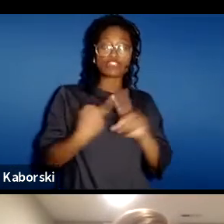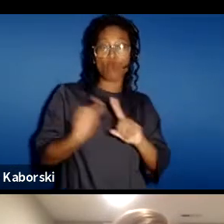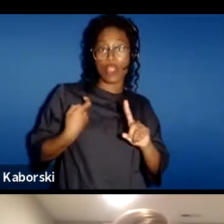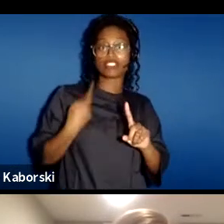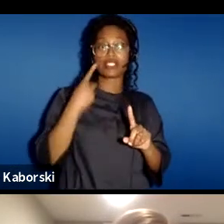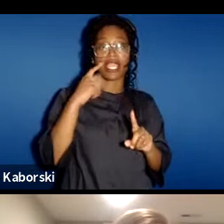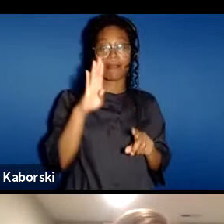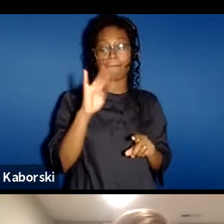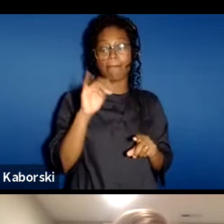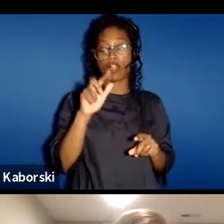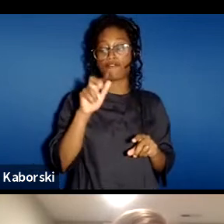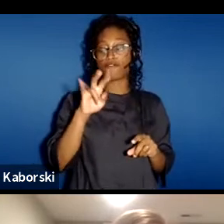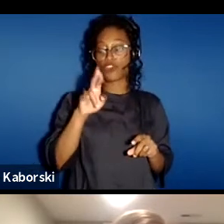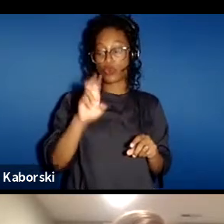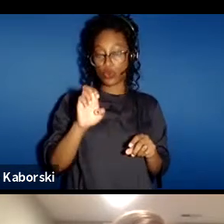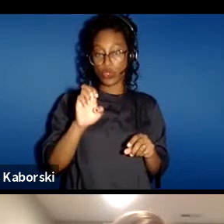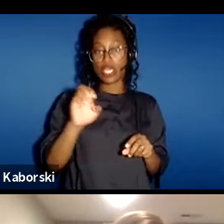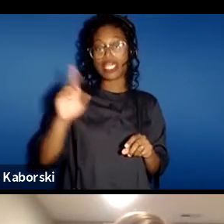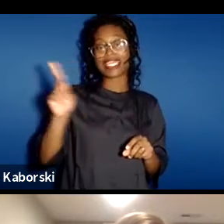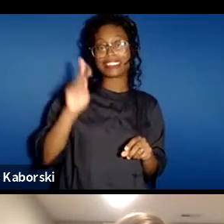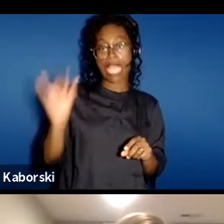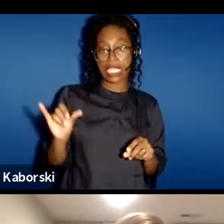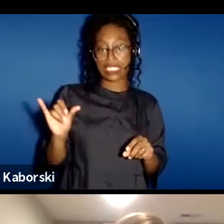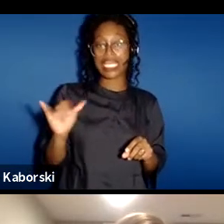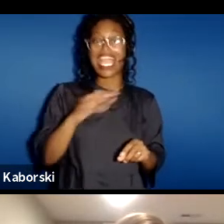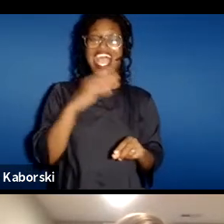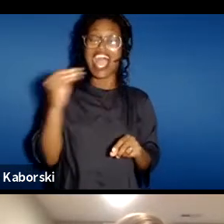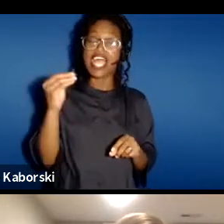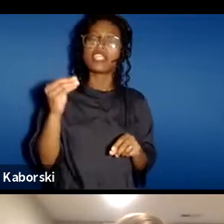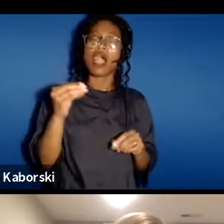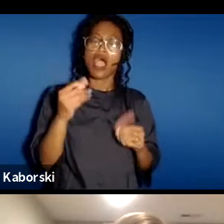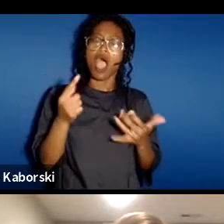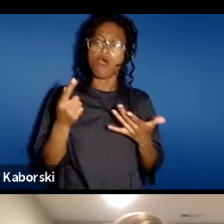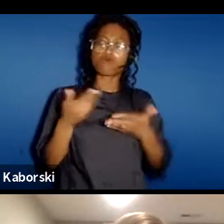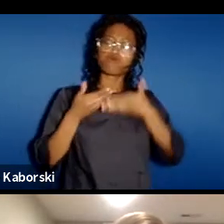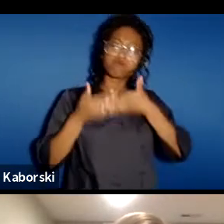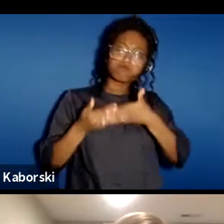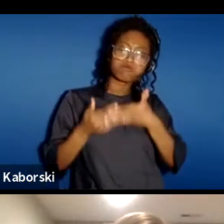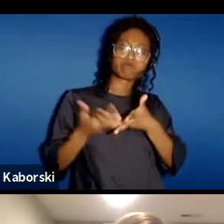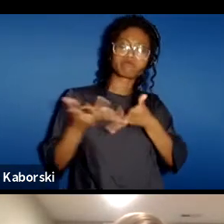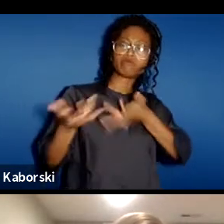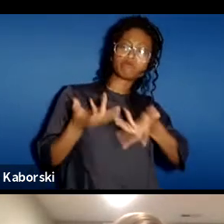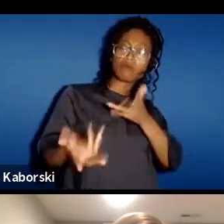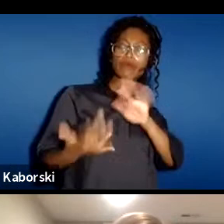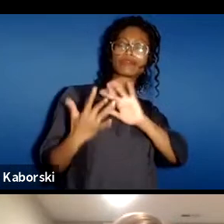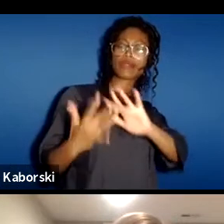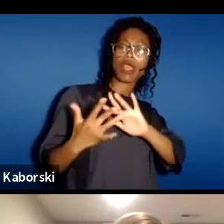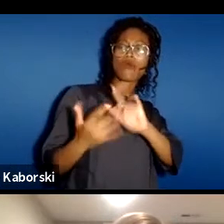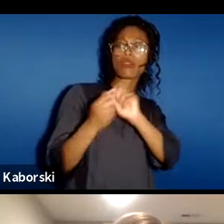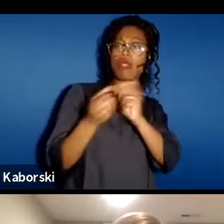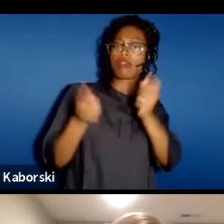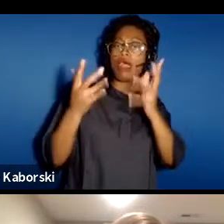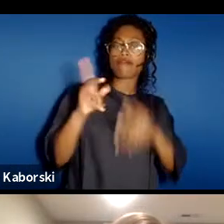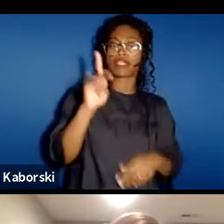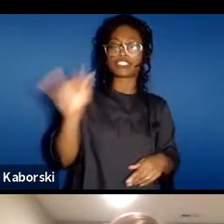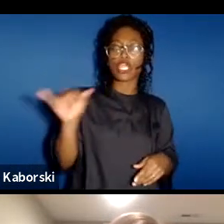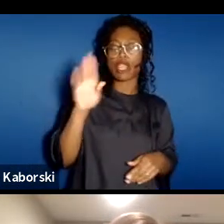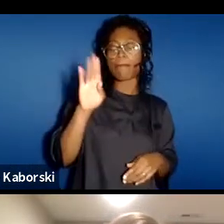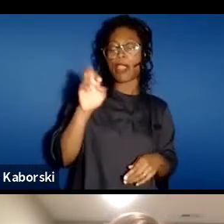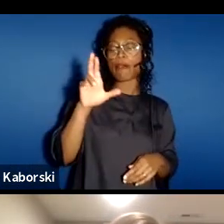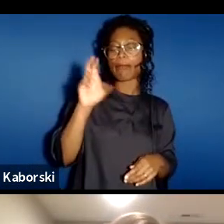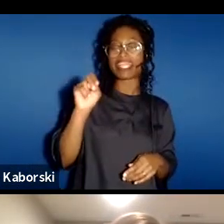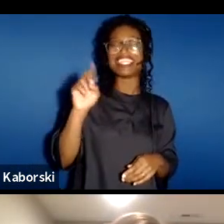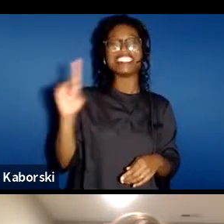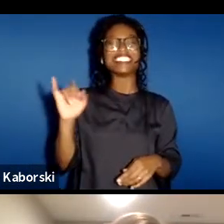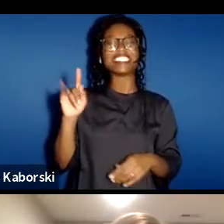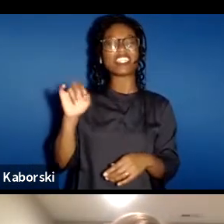in Bellevue, Kentucky, and thus got a chance to work very closely with a great many of Kentucky's bourbon distilleries in a very